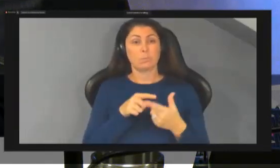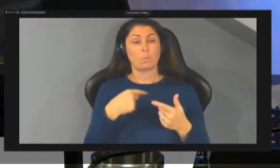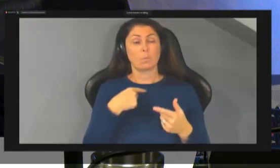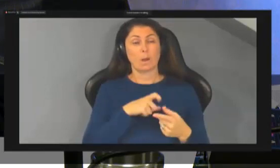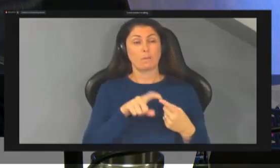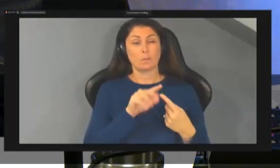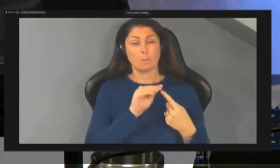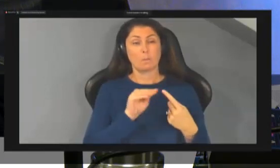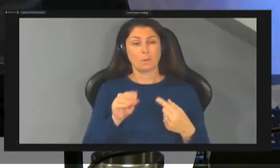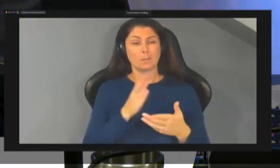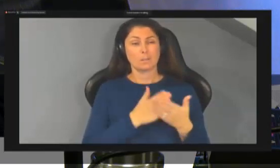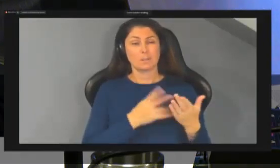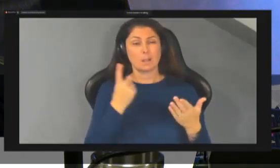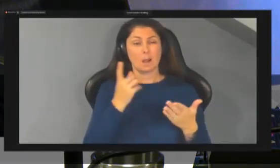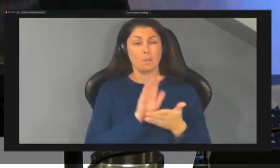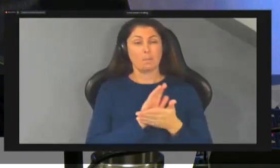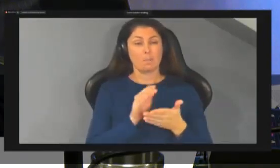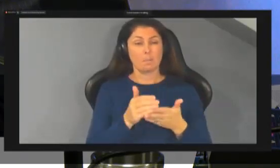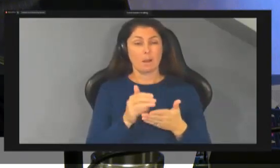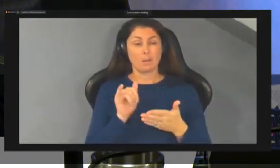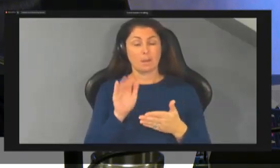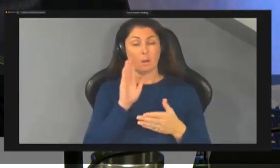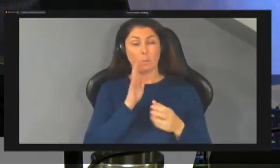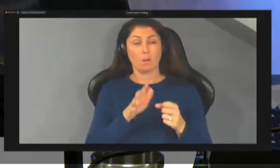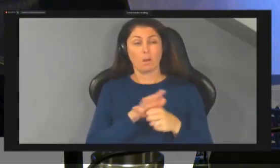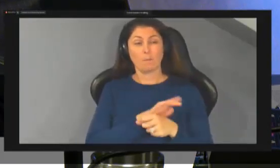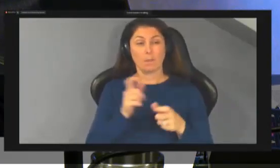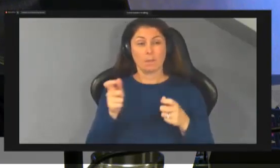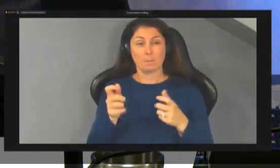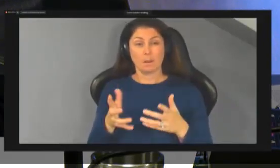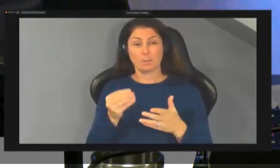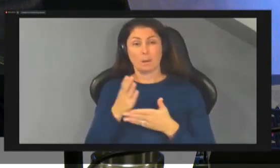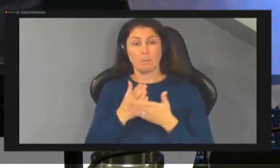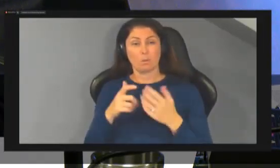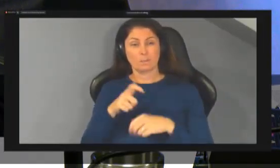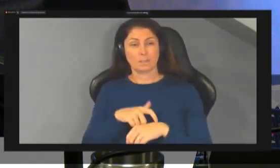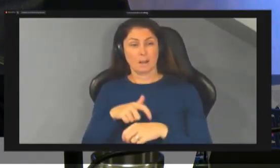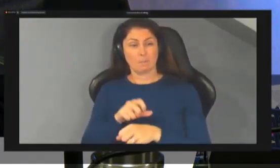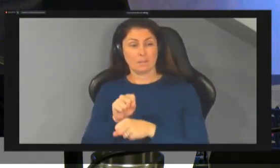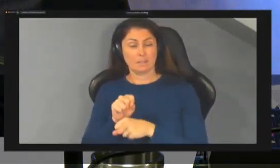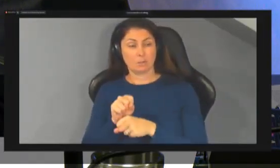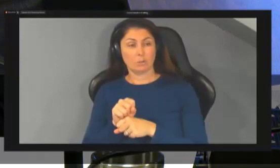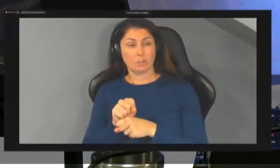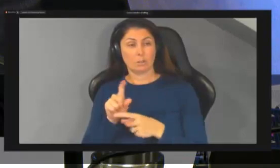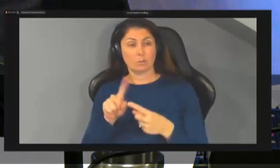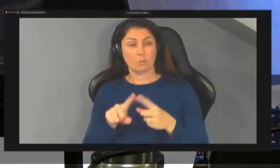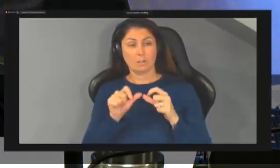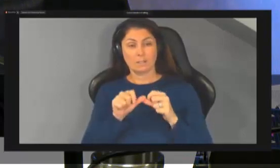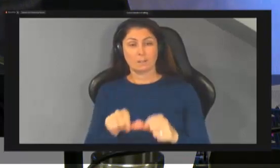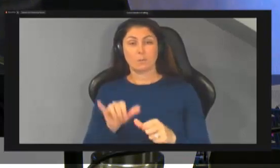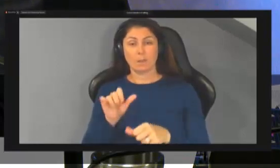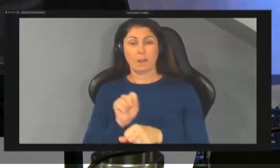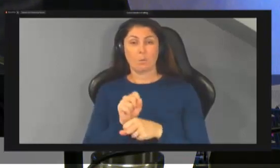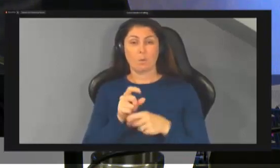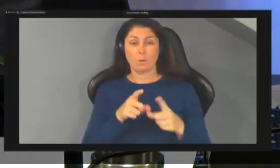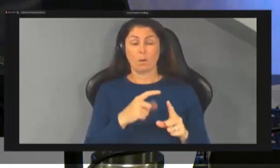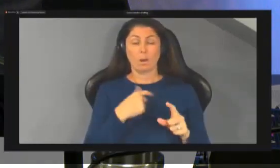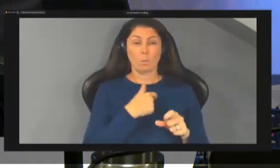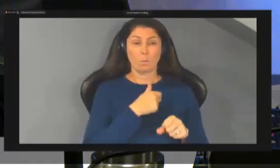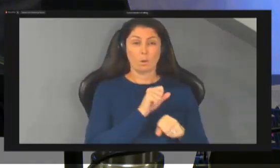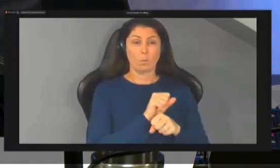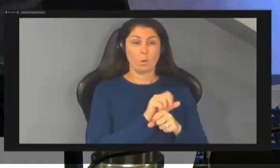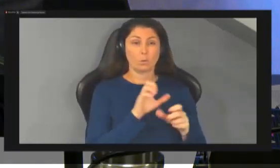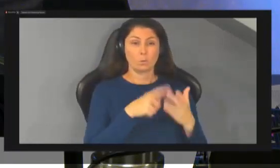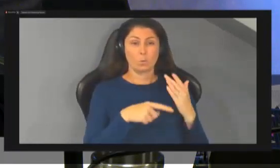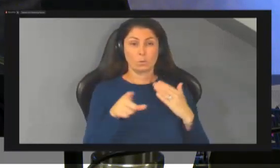some amount in there, which essentially covers the manager in a part-time position in order to be able to continue that work while we work to do what you're asking